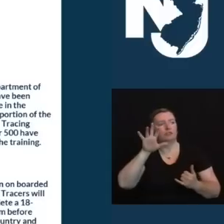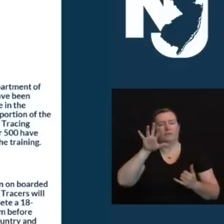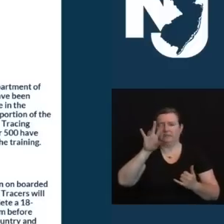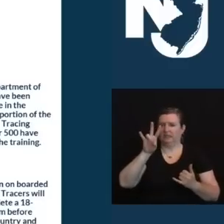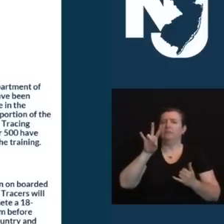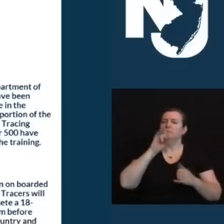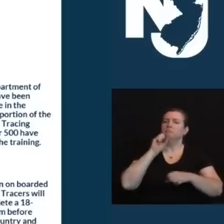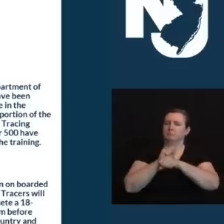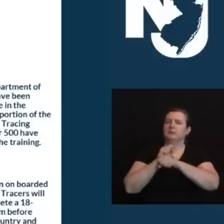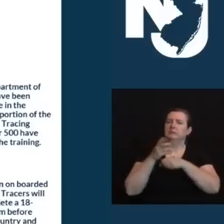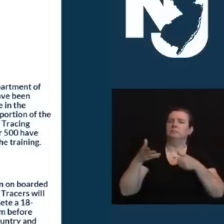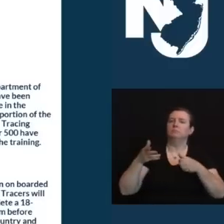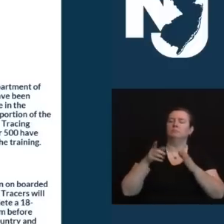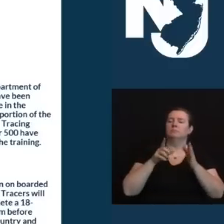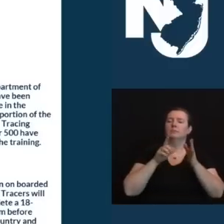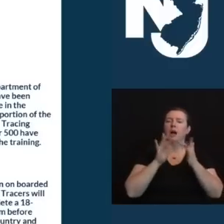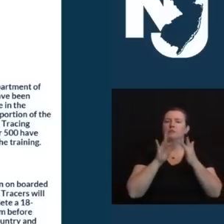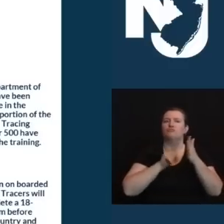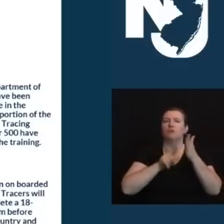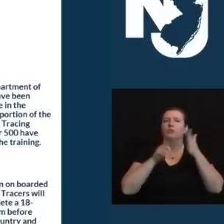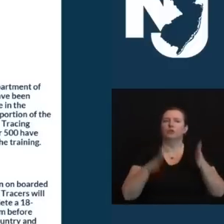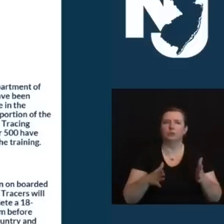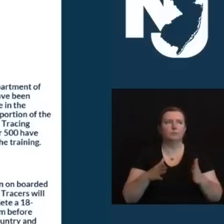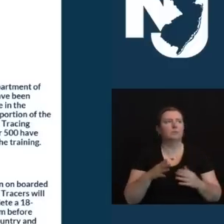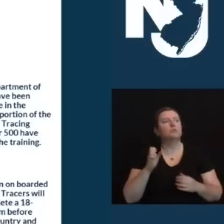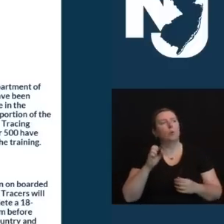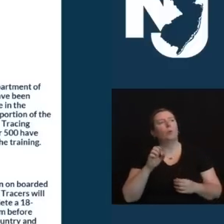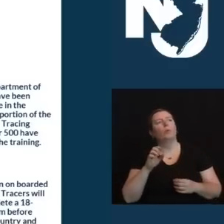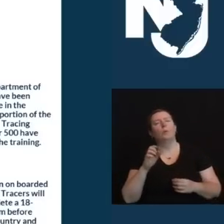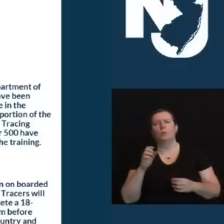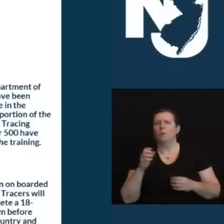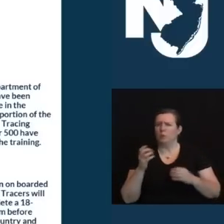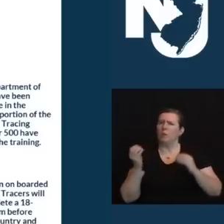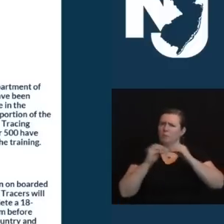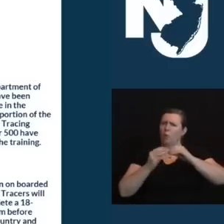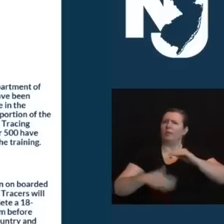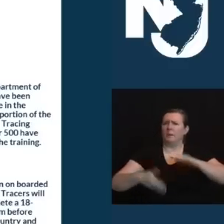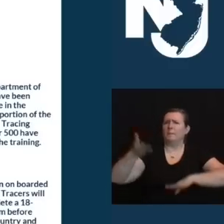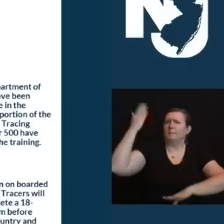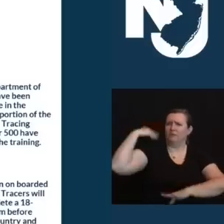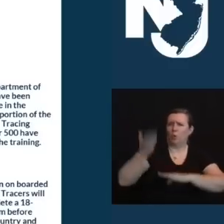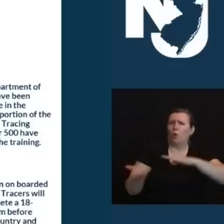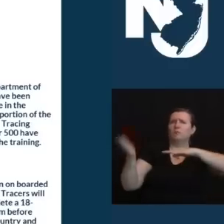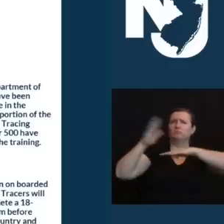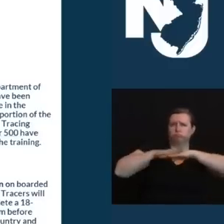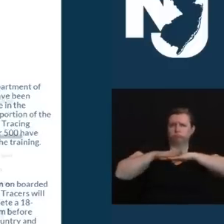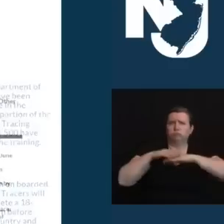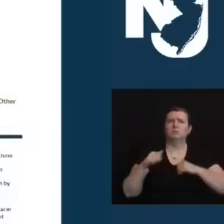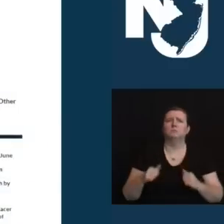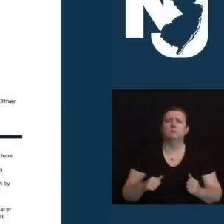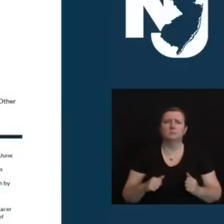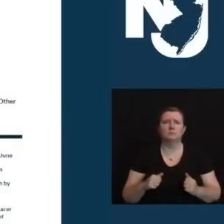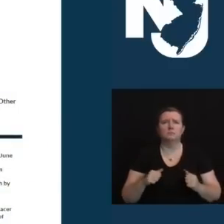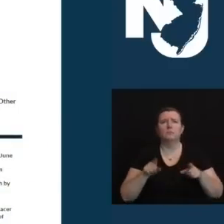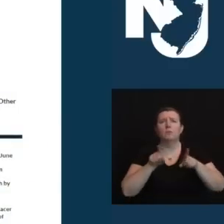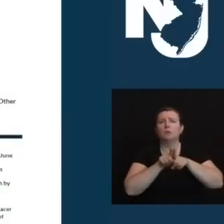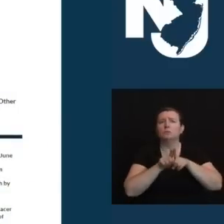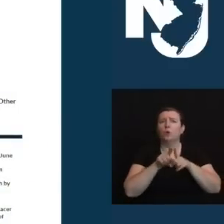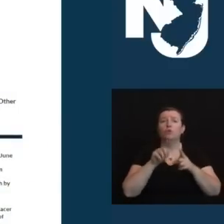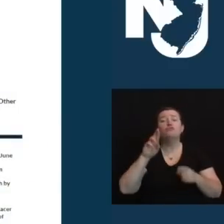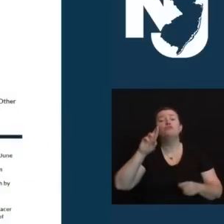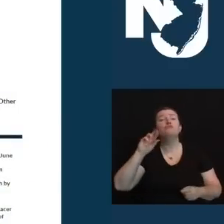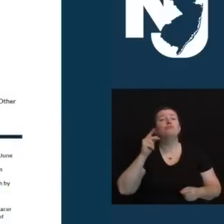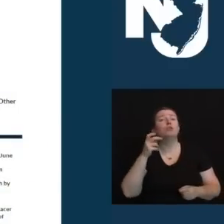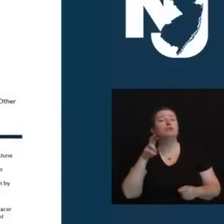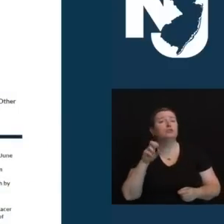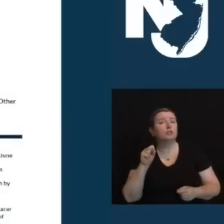than 130 additional contact tracers added since we last spoke last week on this. Additionally, Rutgers School of Public Health